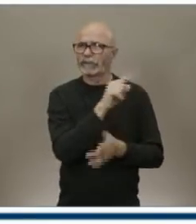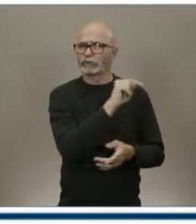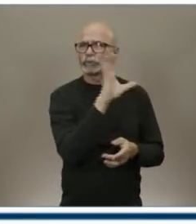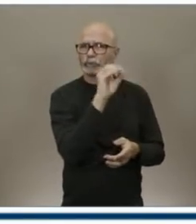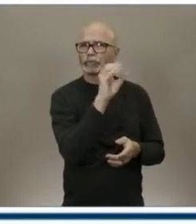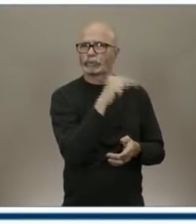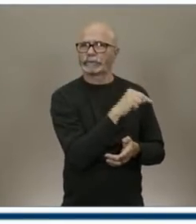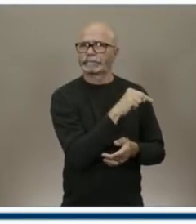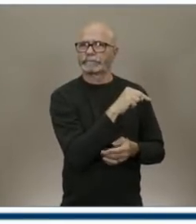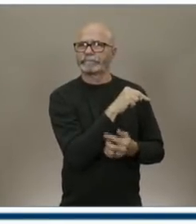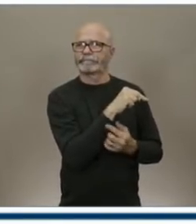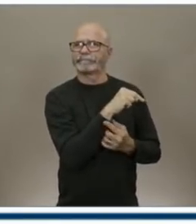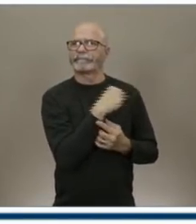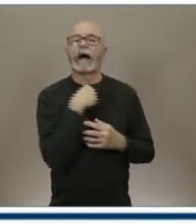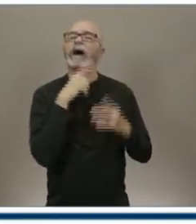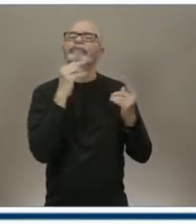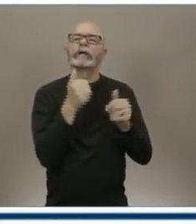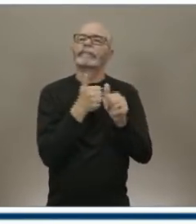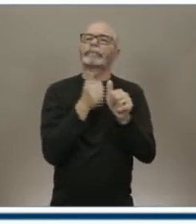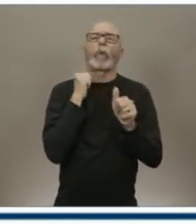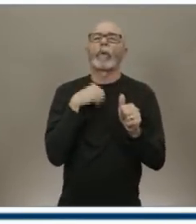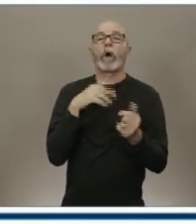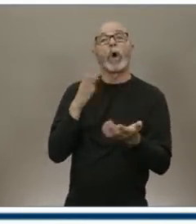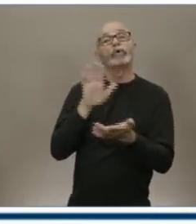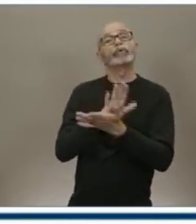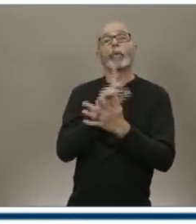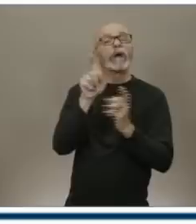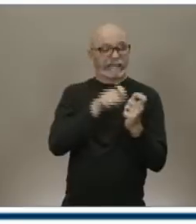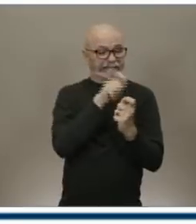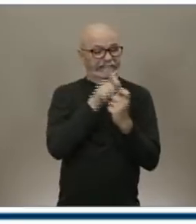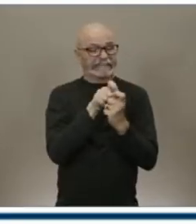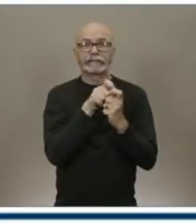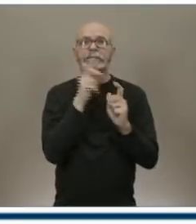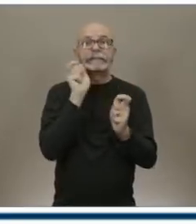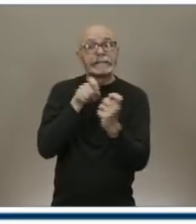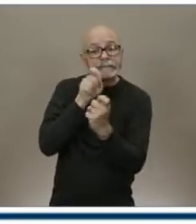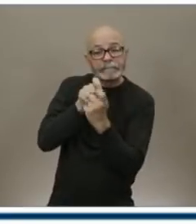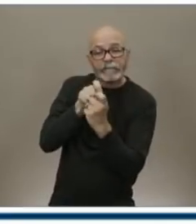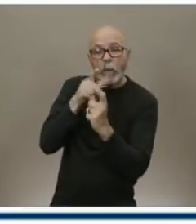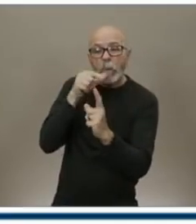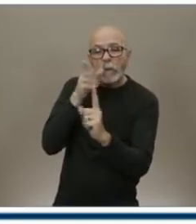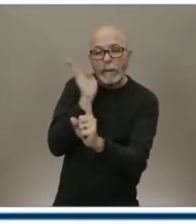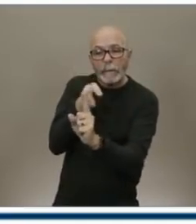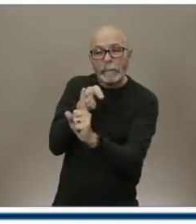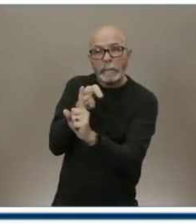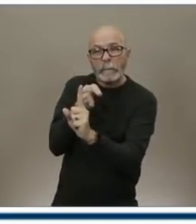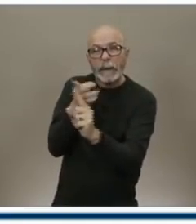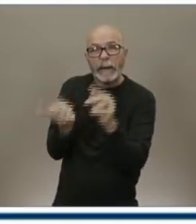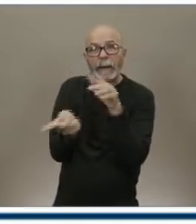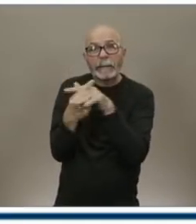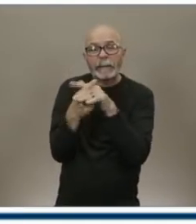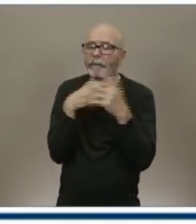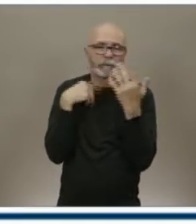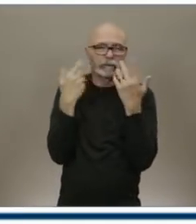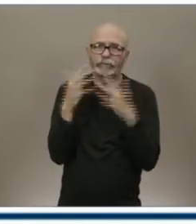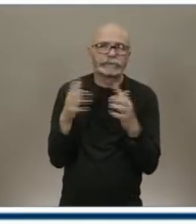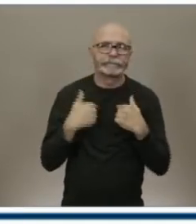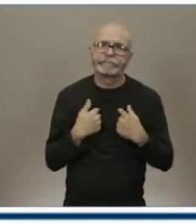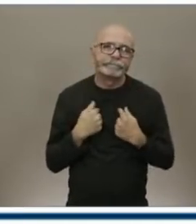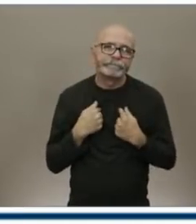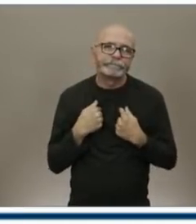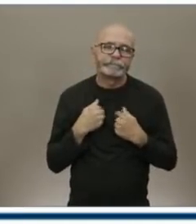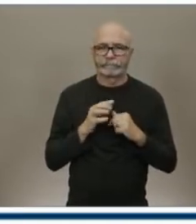avoid, wherever possible, talking about details on any individual case. Next, we'll go to Victoria Walton from the